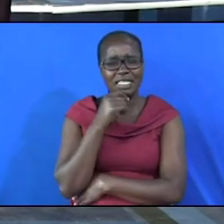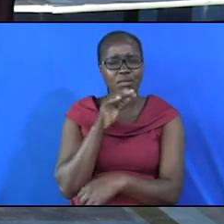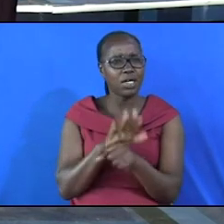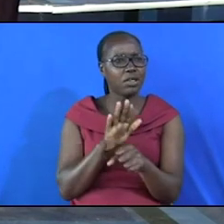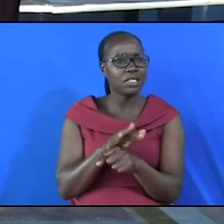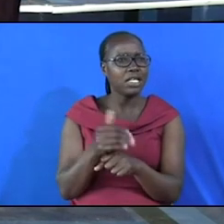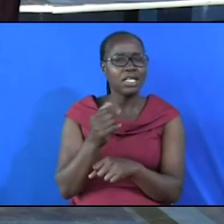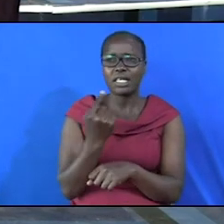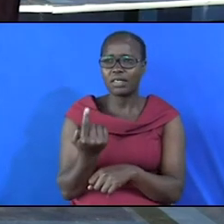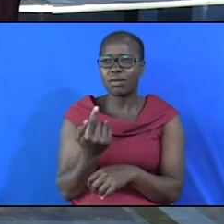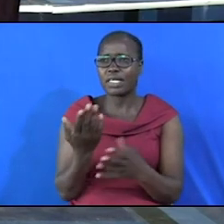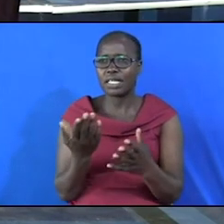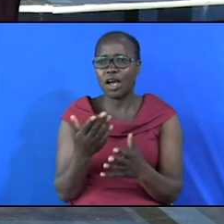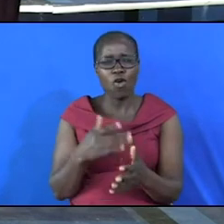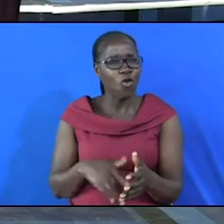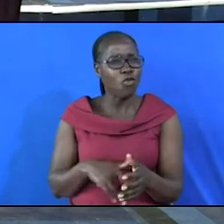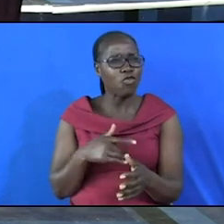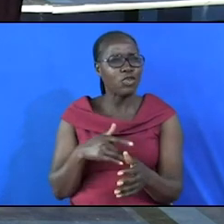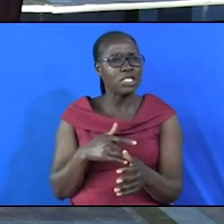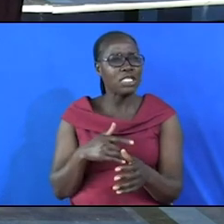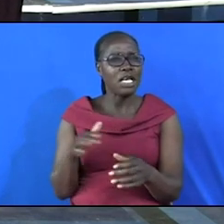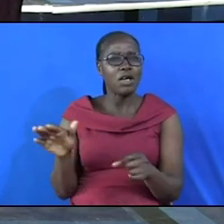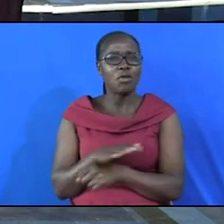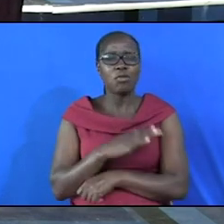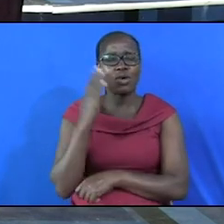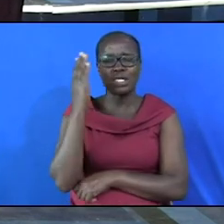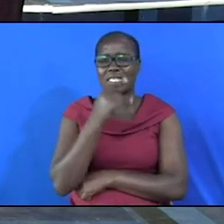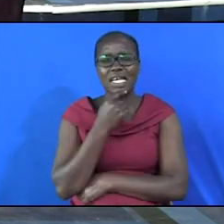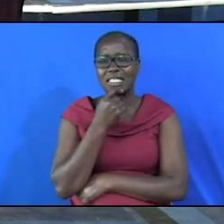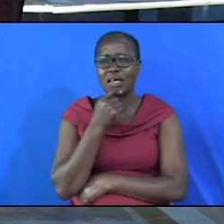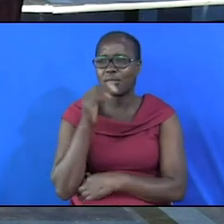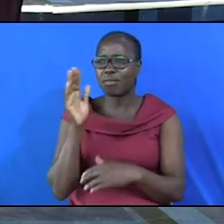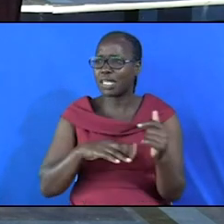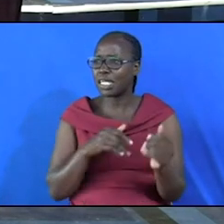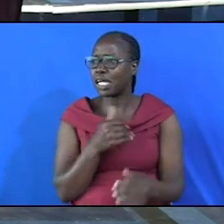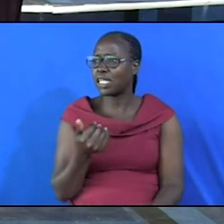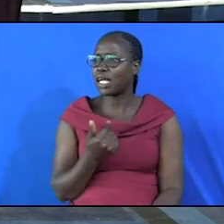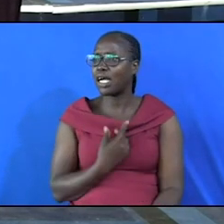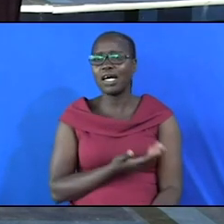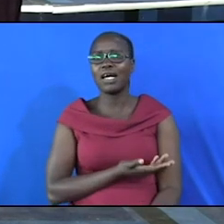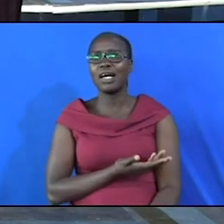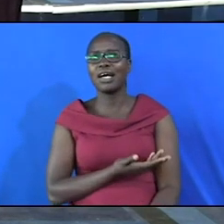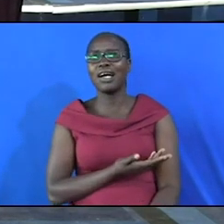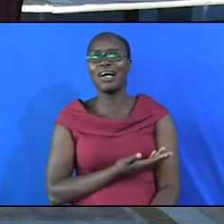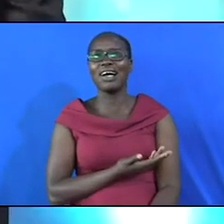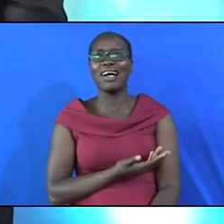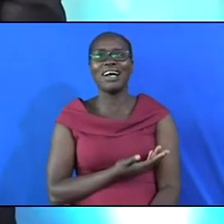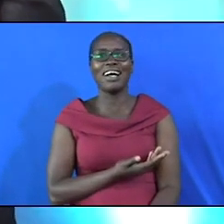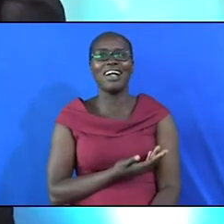Is there anyone here who feels like he's more handsome than me?